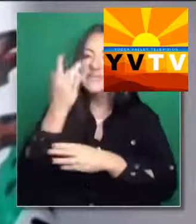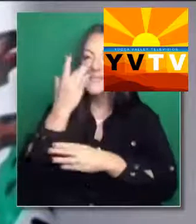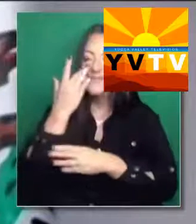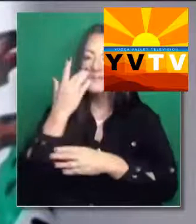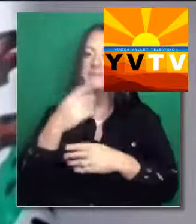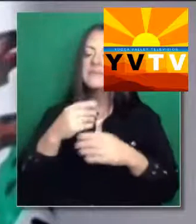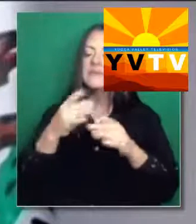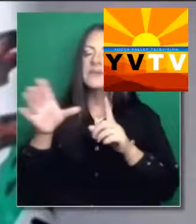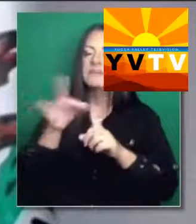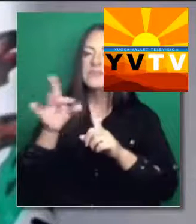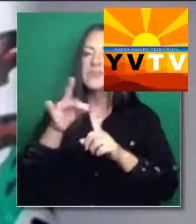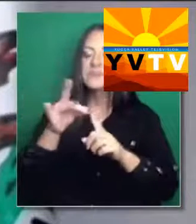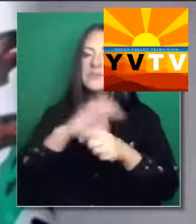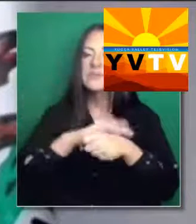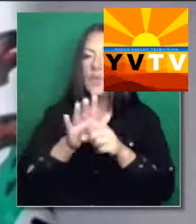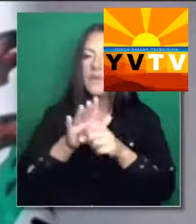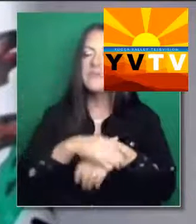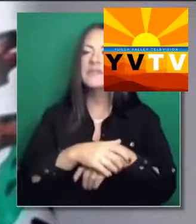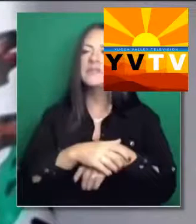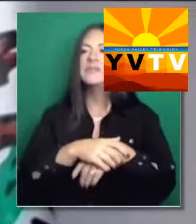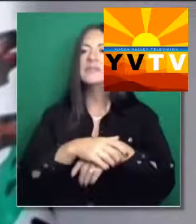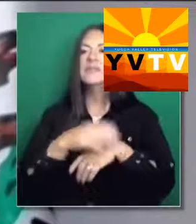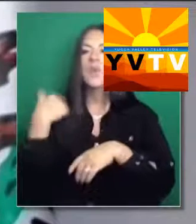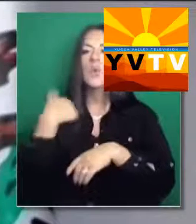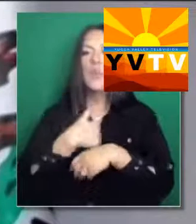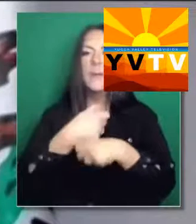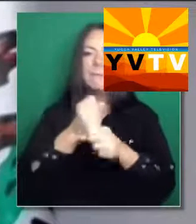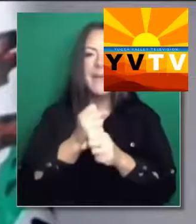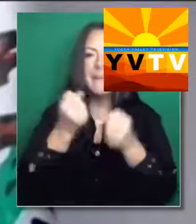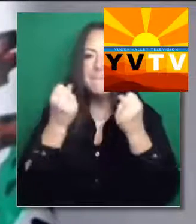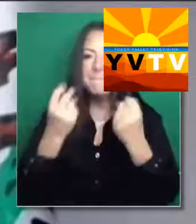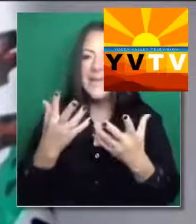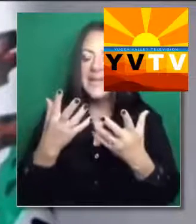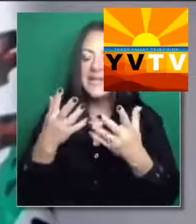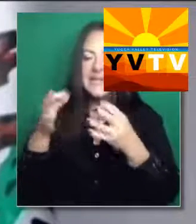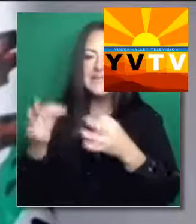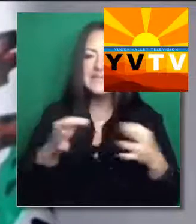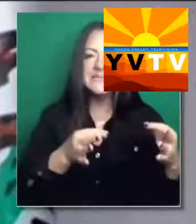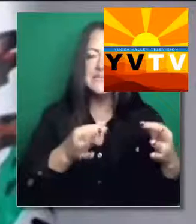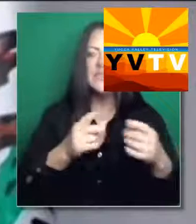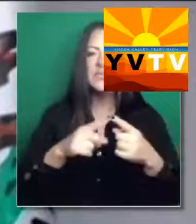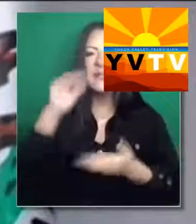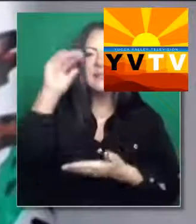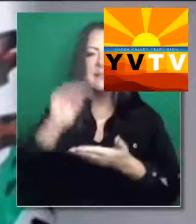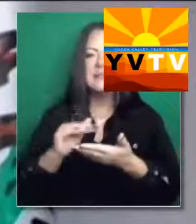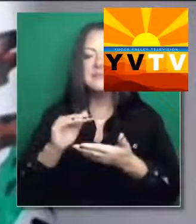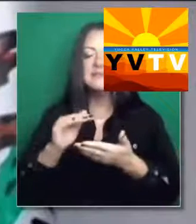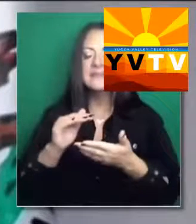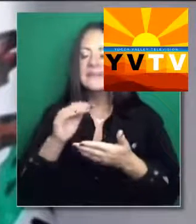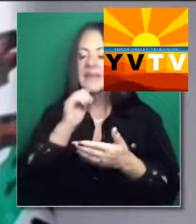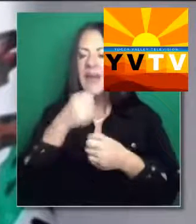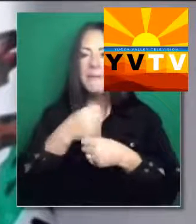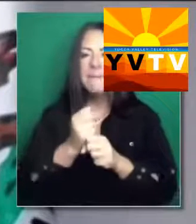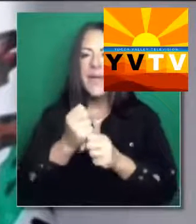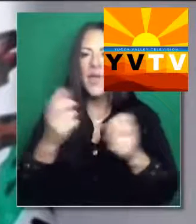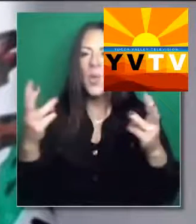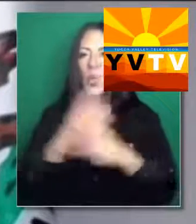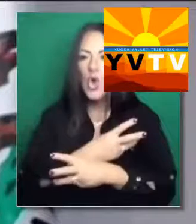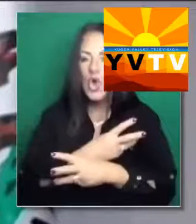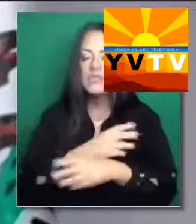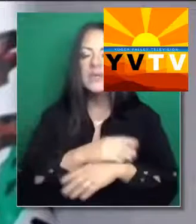local level, a lot of individual decisions were made to make it less concerning than it would have otherwise been. But we